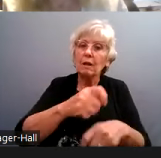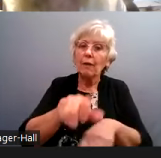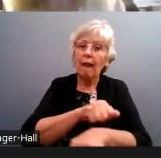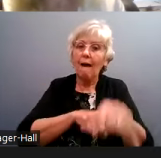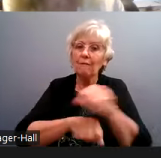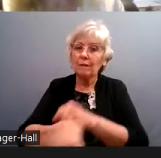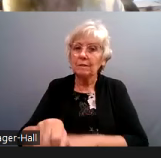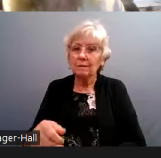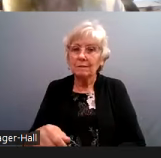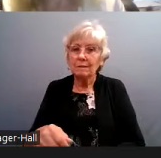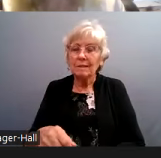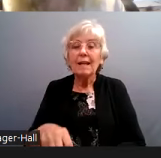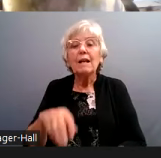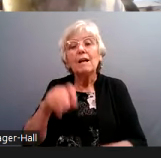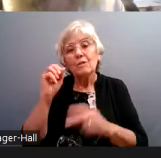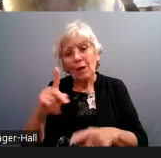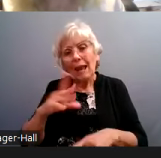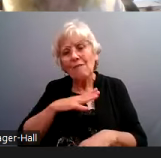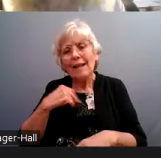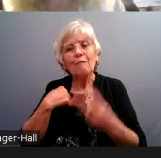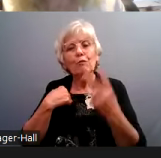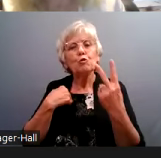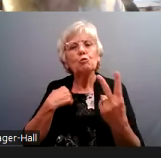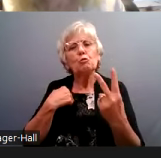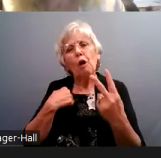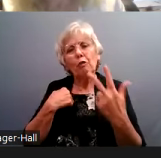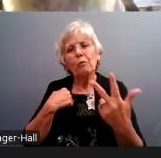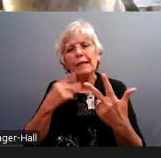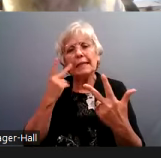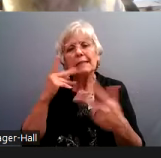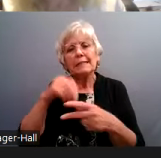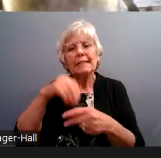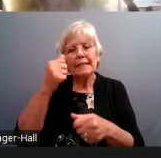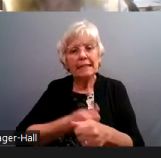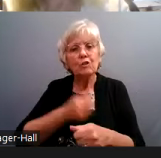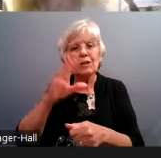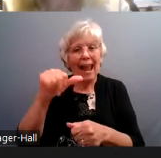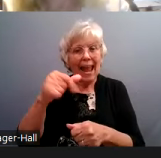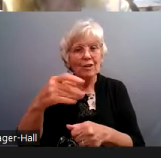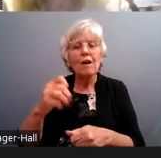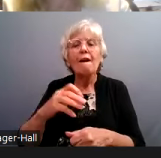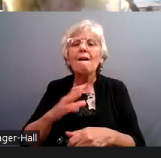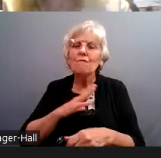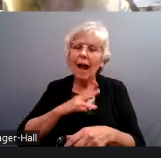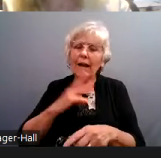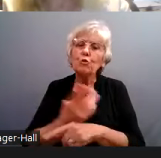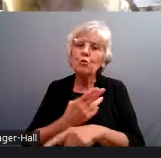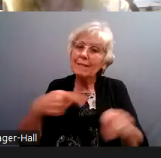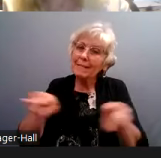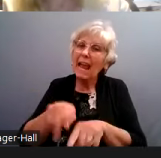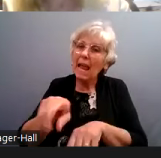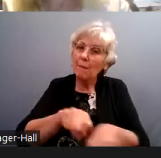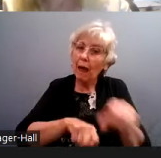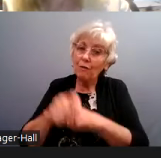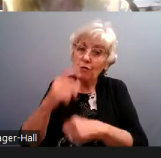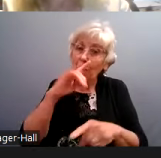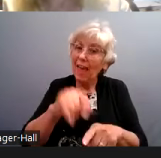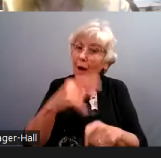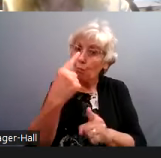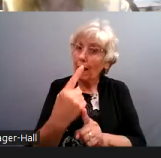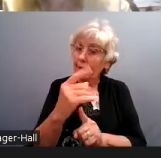two kittens per cage, 2 or 3 kittens per cage. That's fine. You can use the same pair of gloves for that. But what we